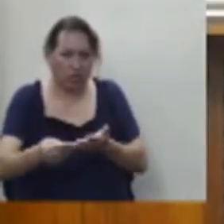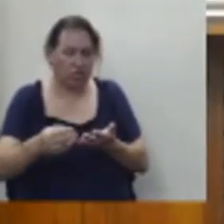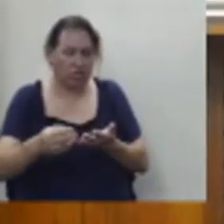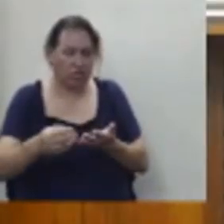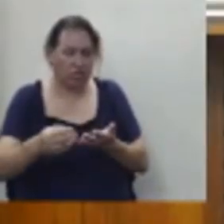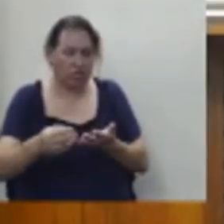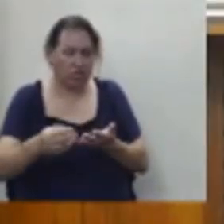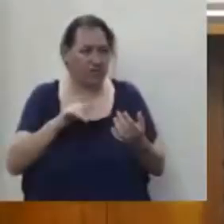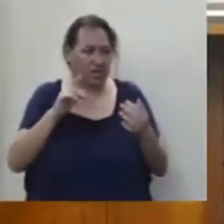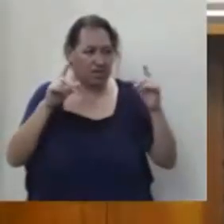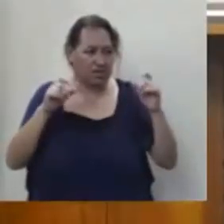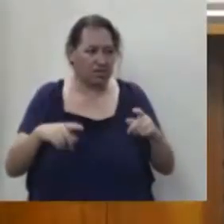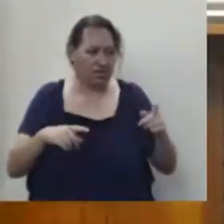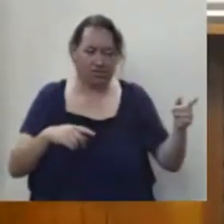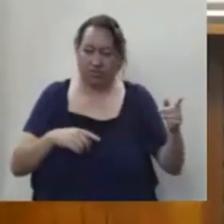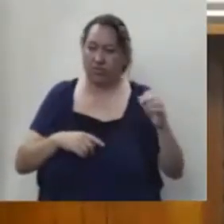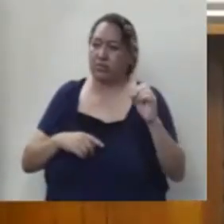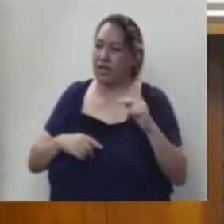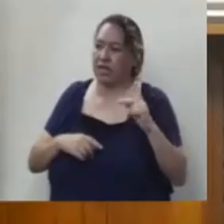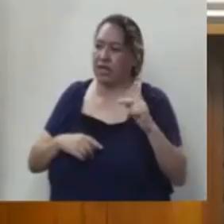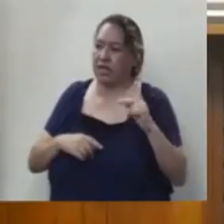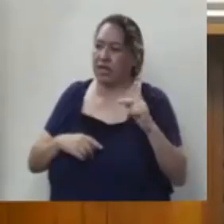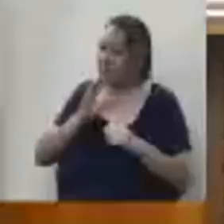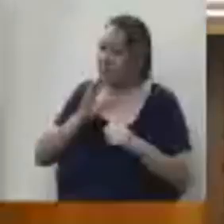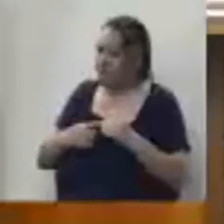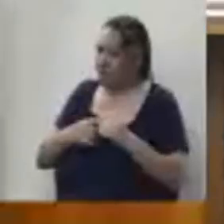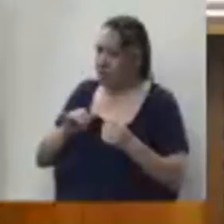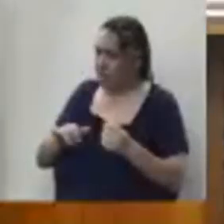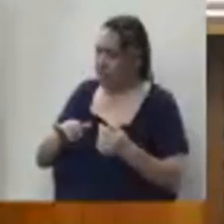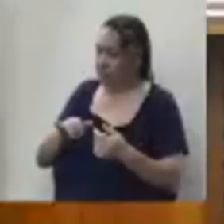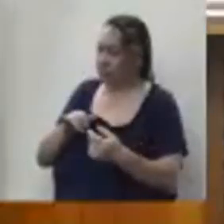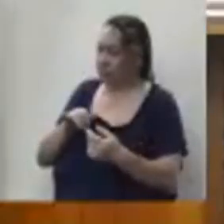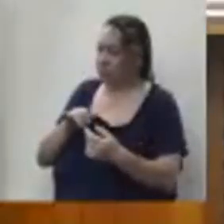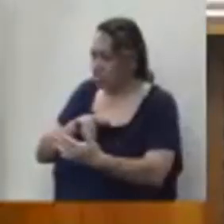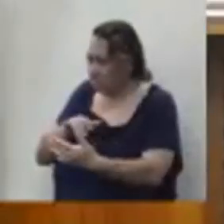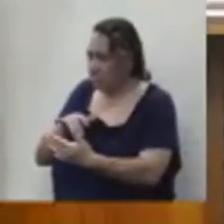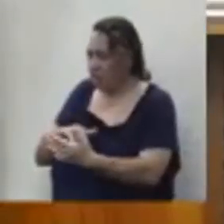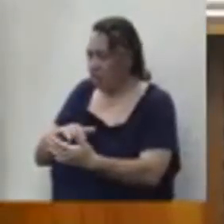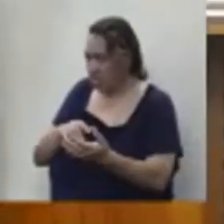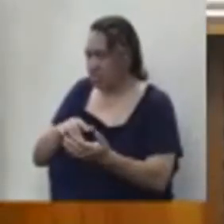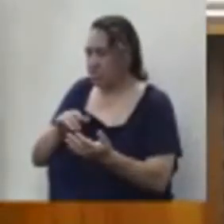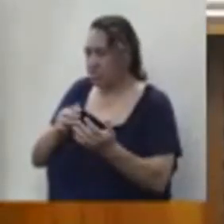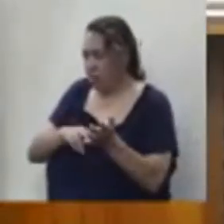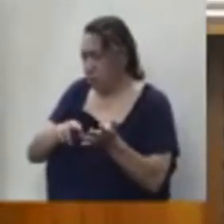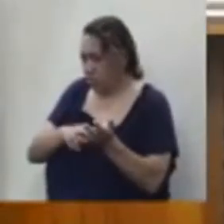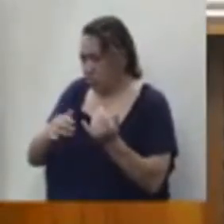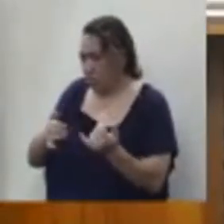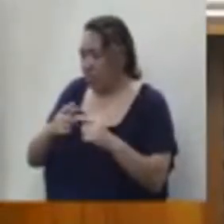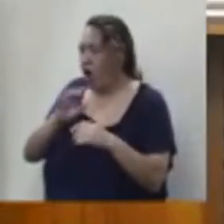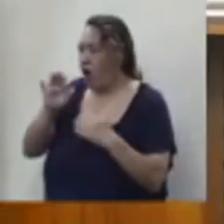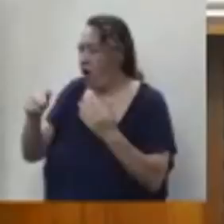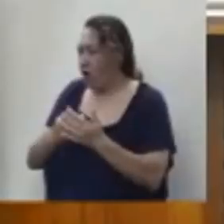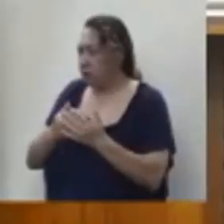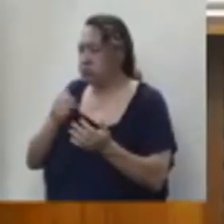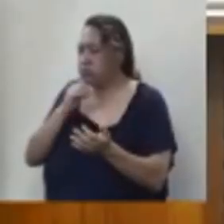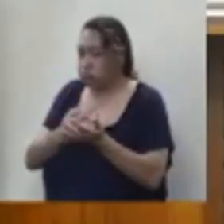So I can't speak to the study right now. I know there were some discussions being made, but ultimately all approvals will still go through the governor with